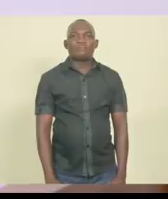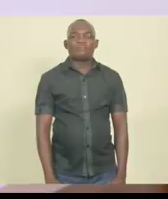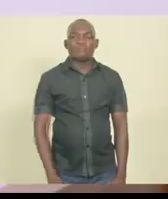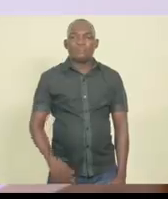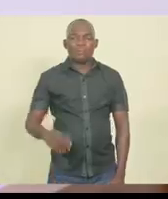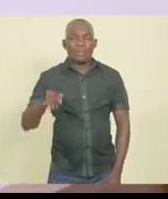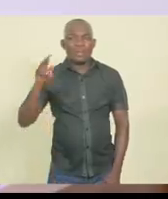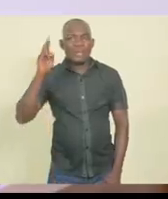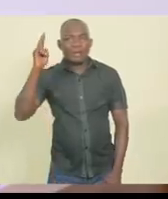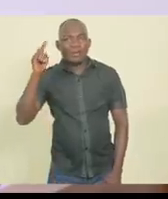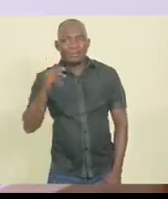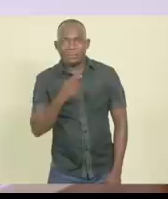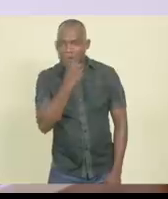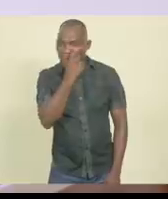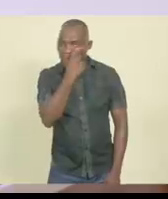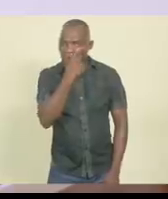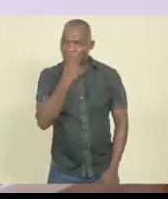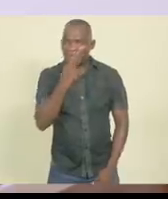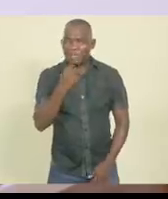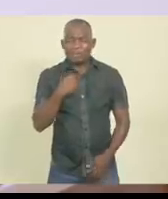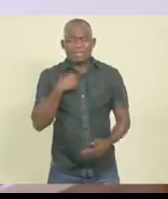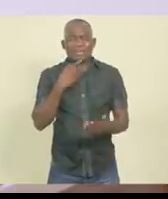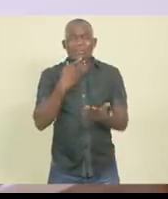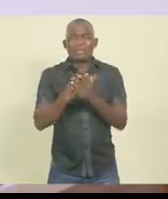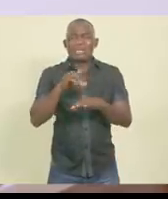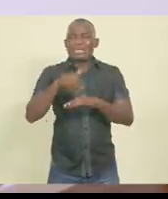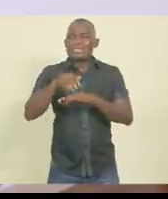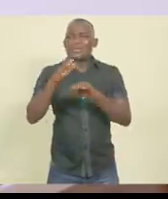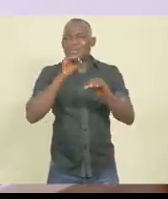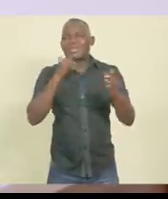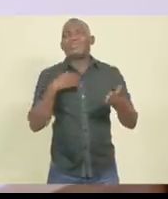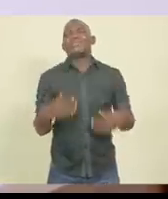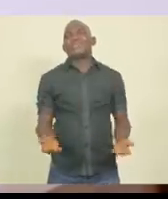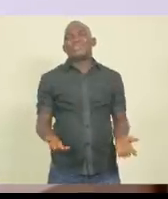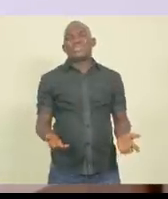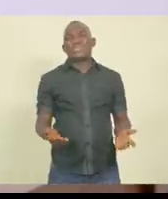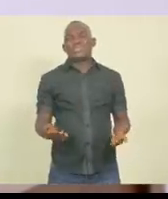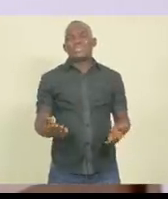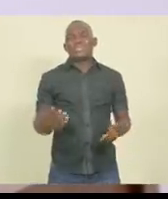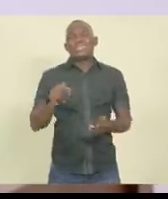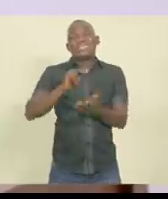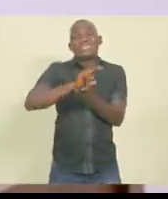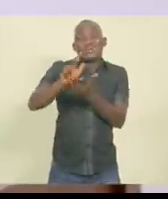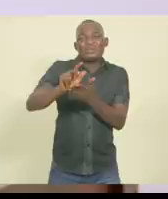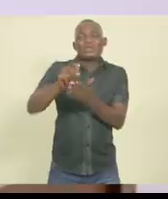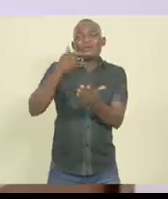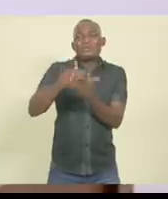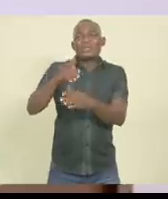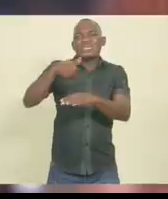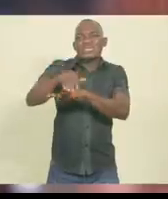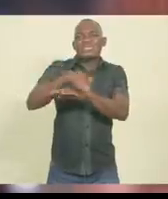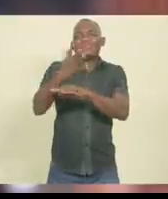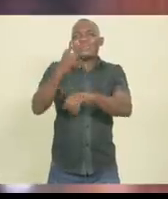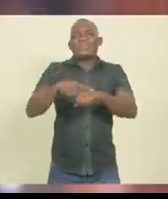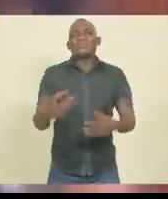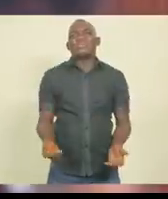Hello. I don't have any more money to send to you. For the past 3 weeks, I've sent money home more than